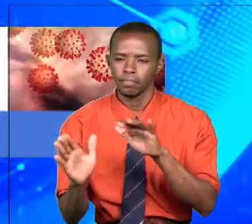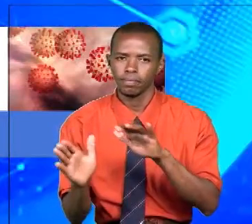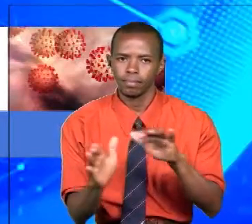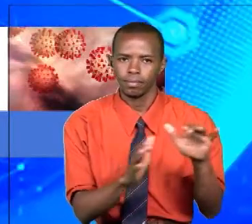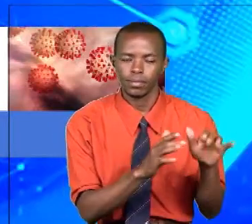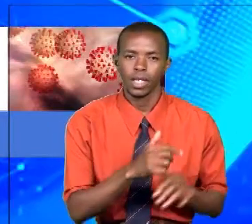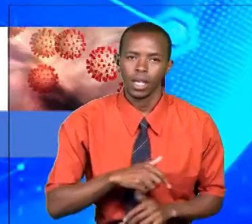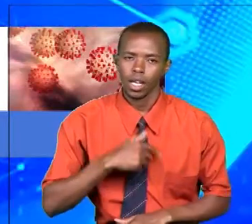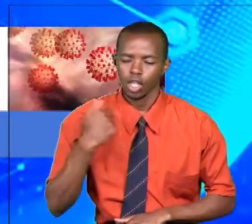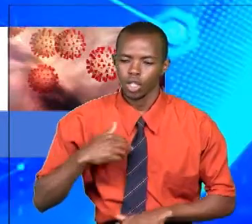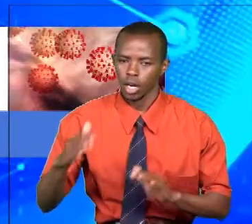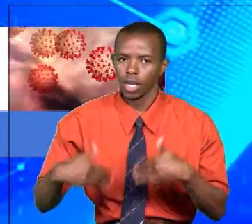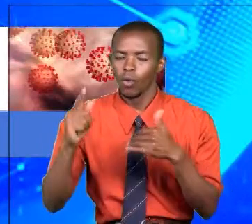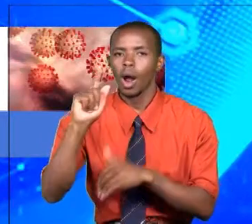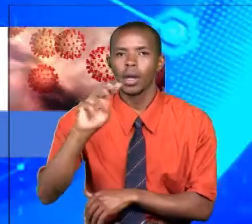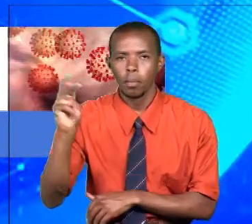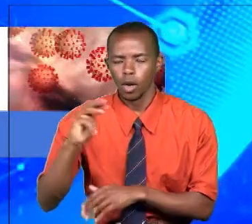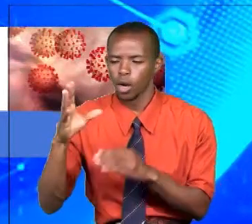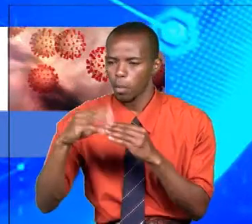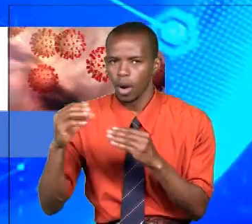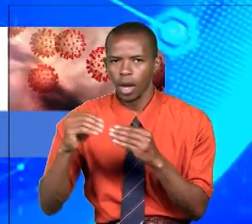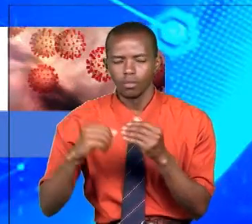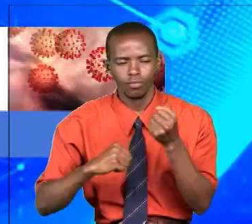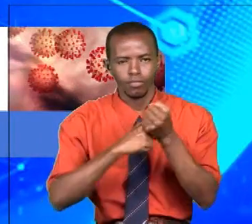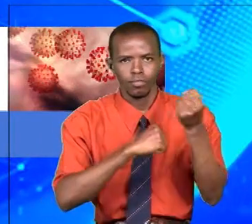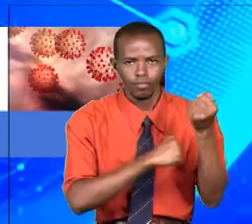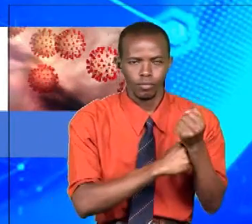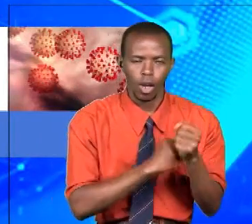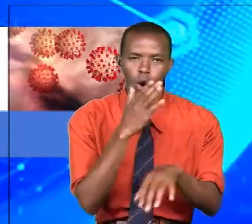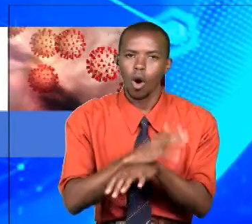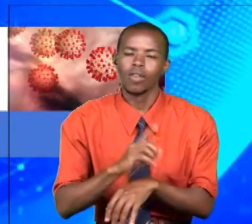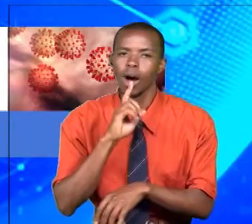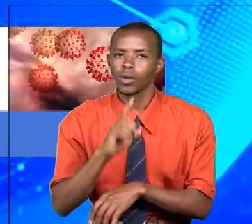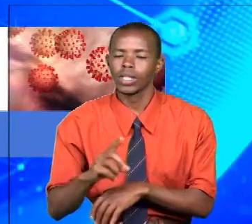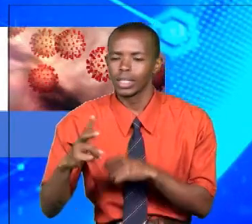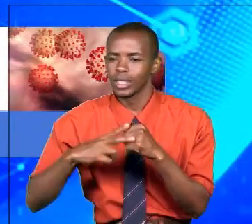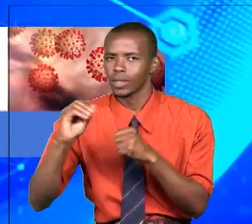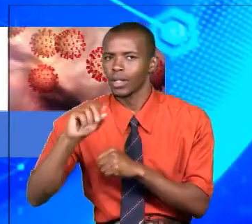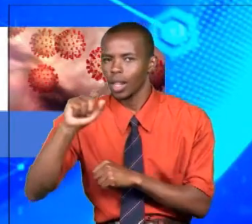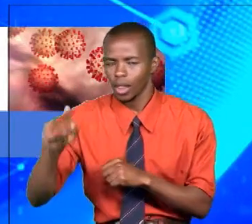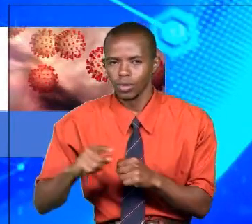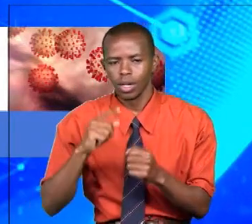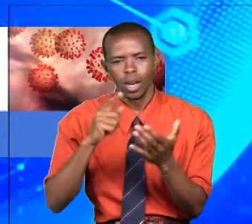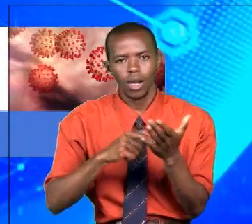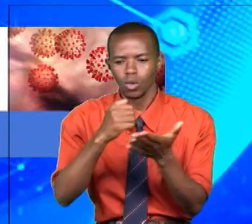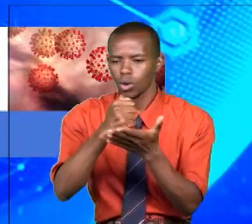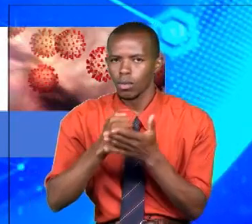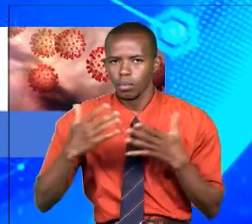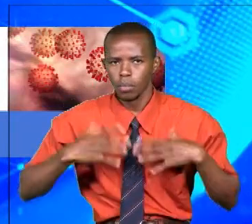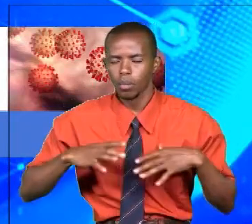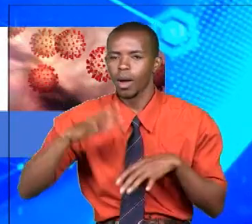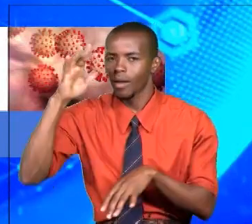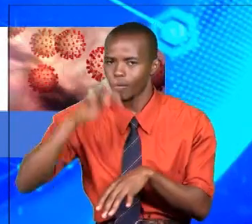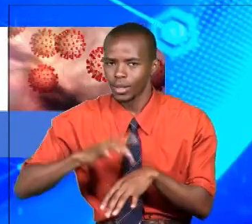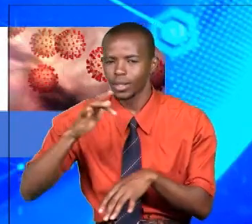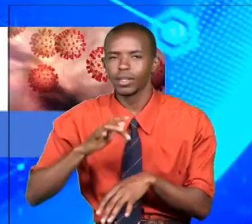China offered $1 million in cash donations and another 4,725 tons of rice on to help the victims of Typhoon Rai